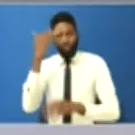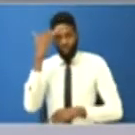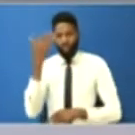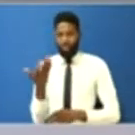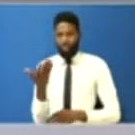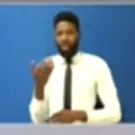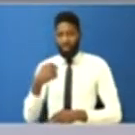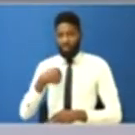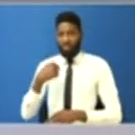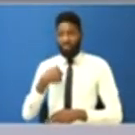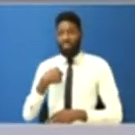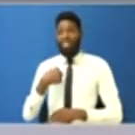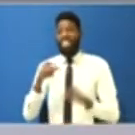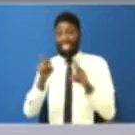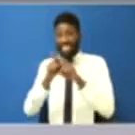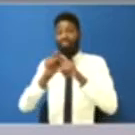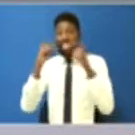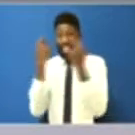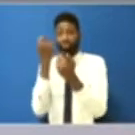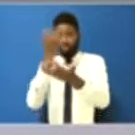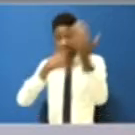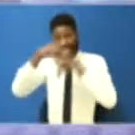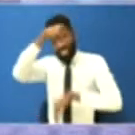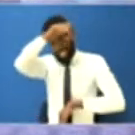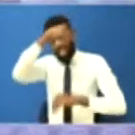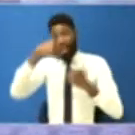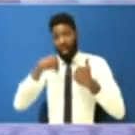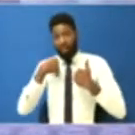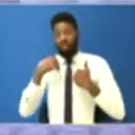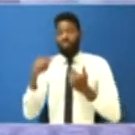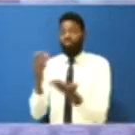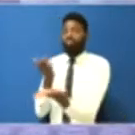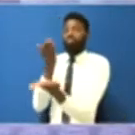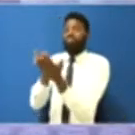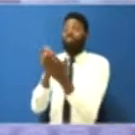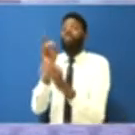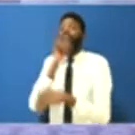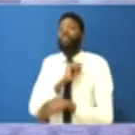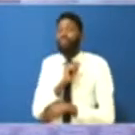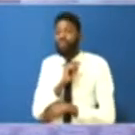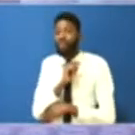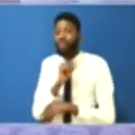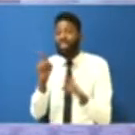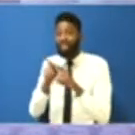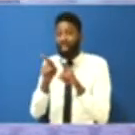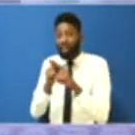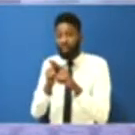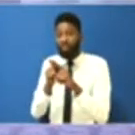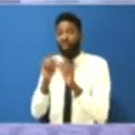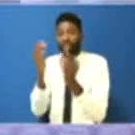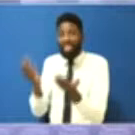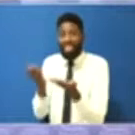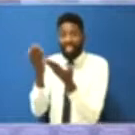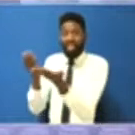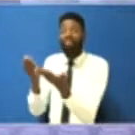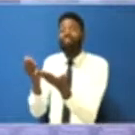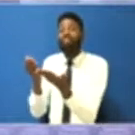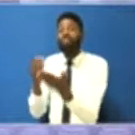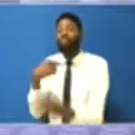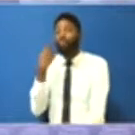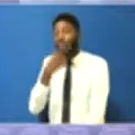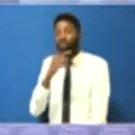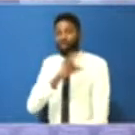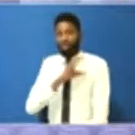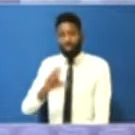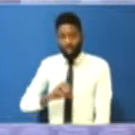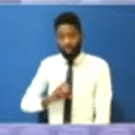from team university i presented it on the 6th of last month to the competent authority which is the commission